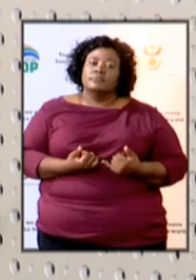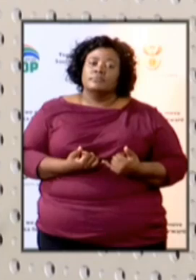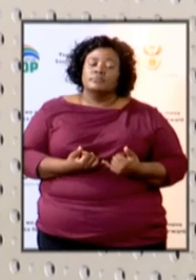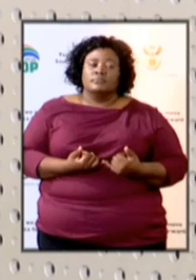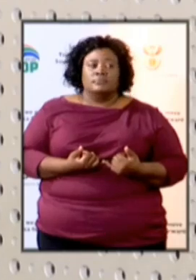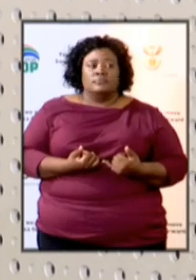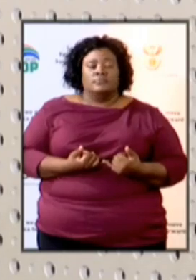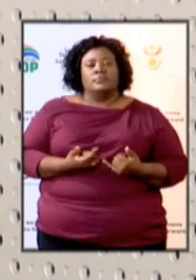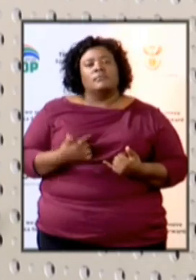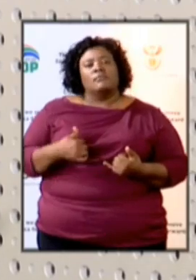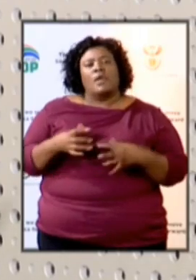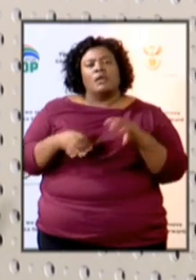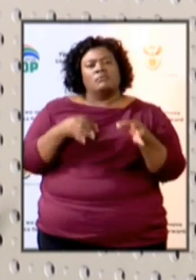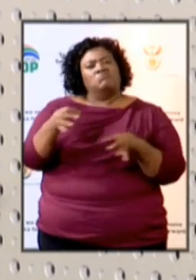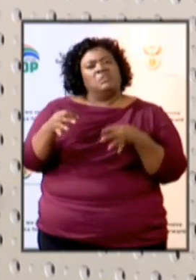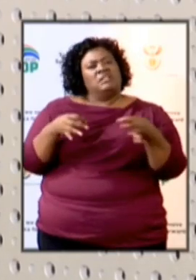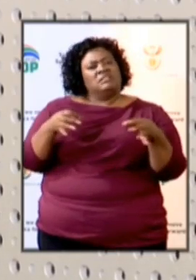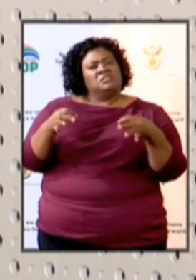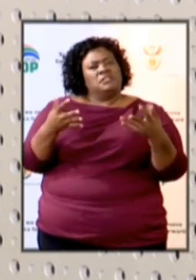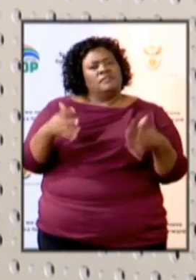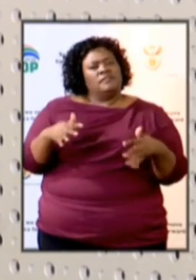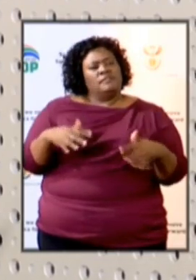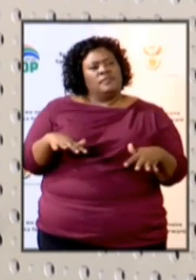okay, I've explained the